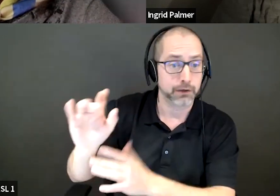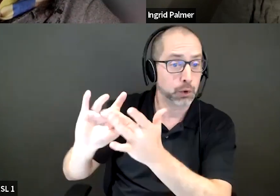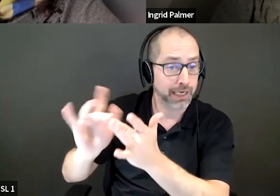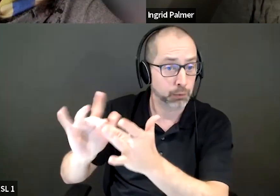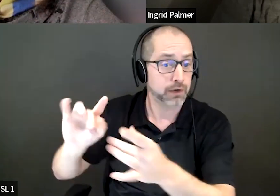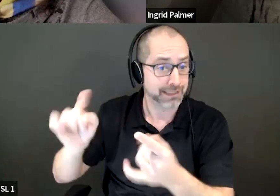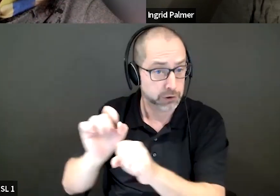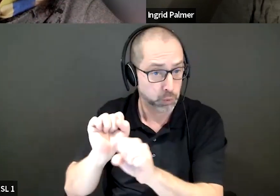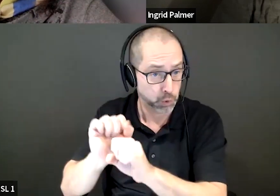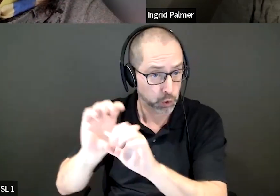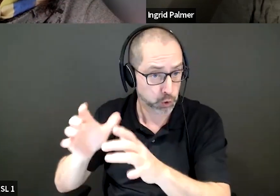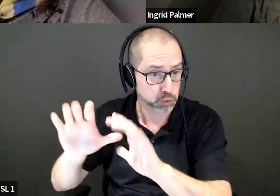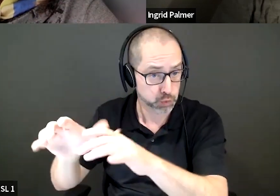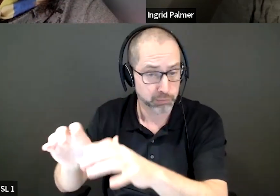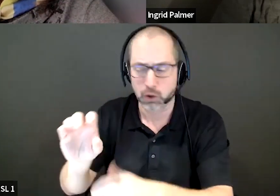Group,